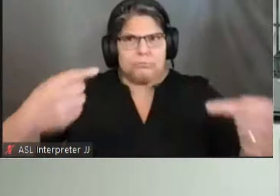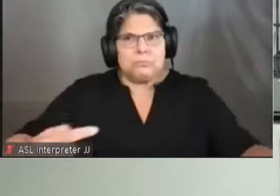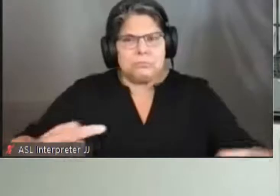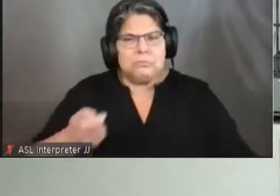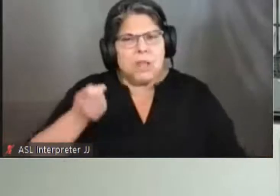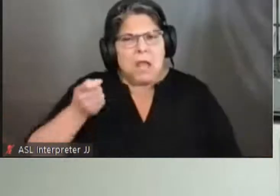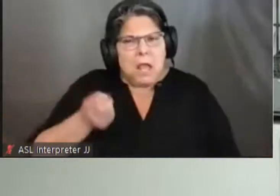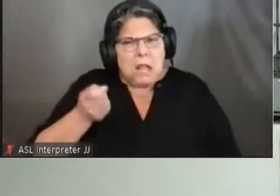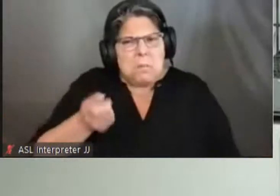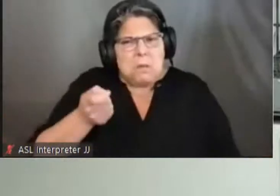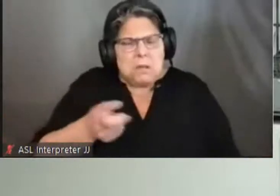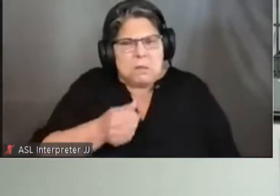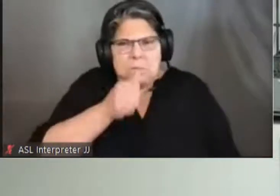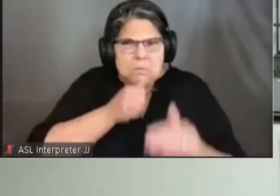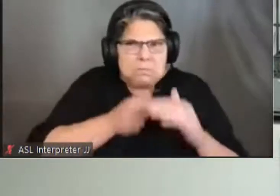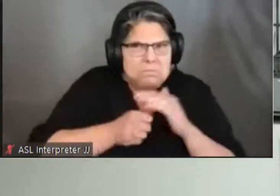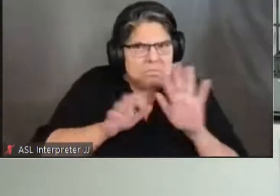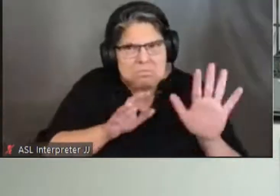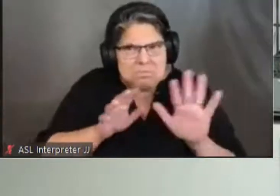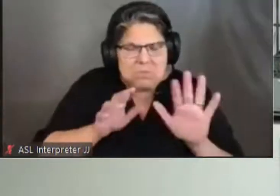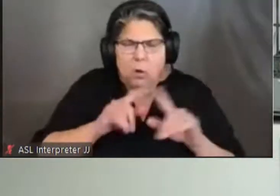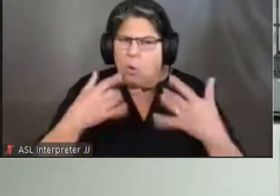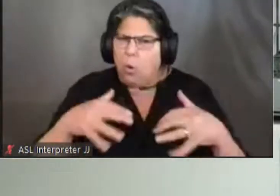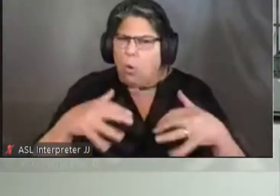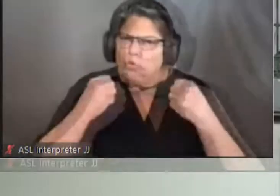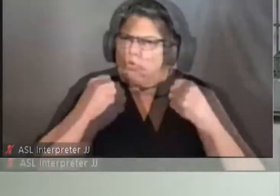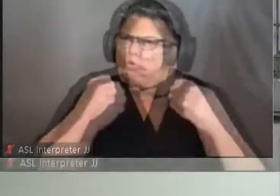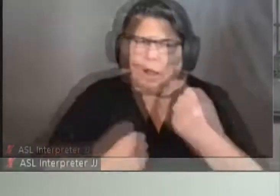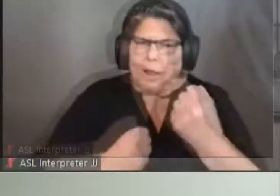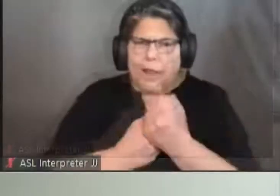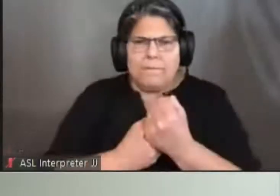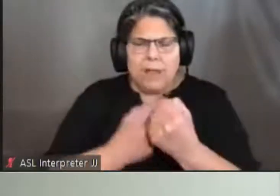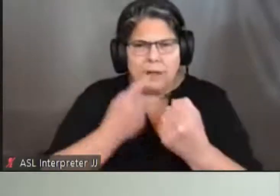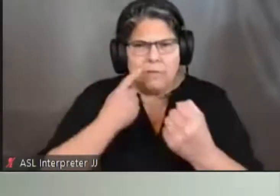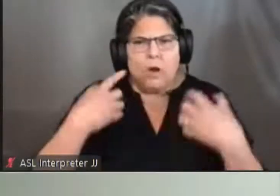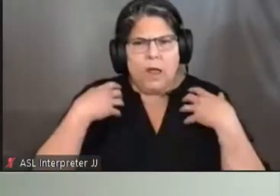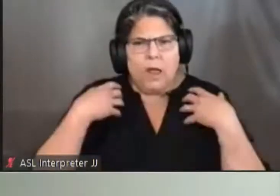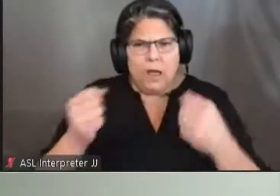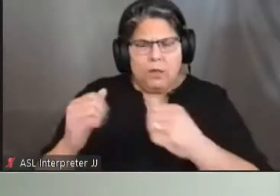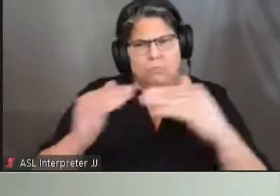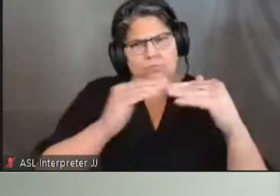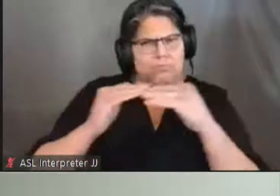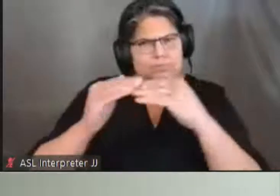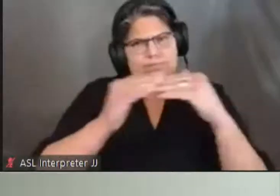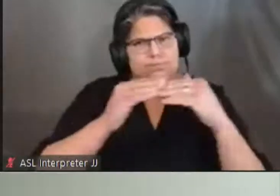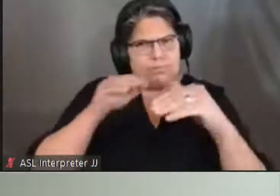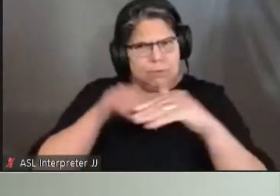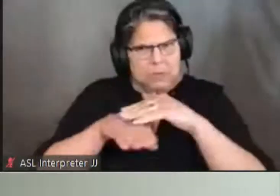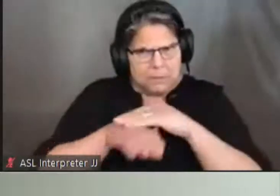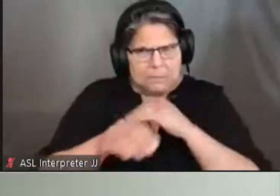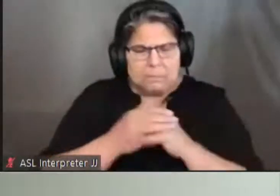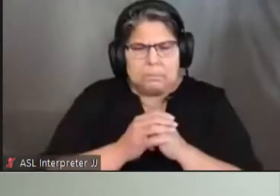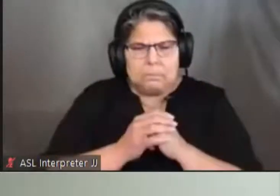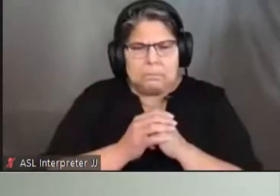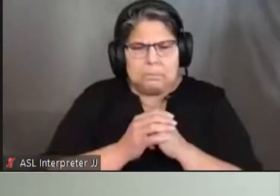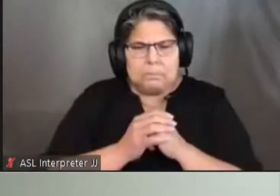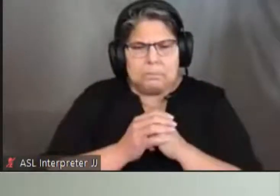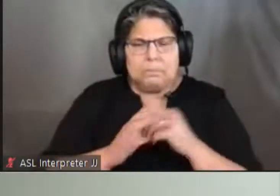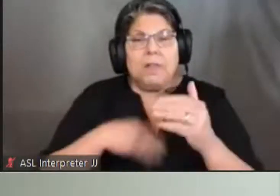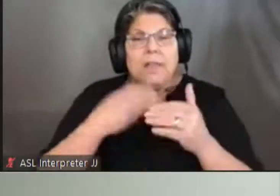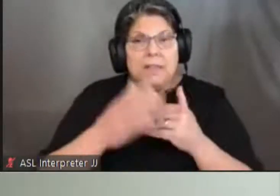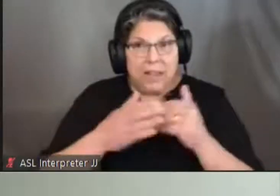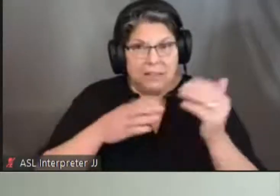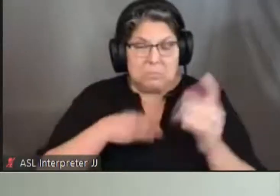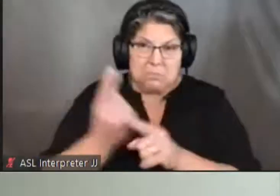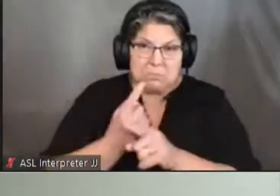time behind the scenes, but she's been a very strong advocate for health equity. So next, moving on to the presentation, I'll